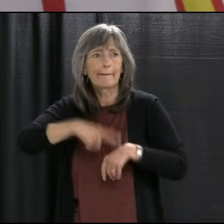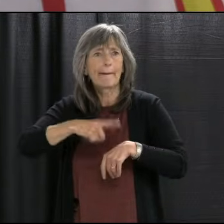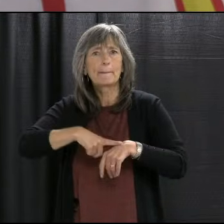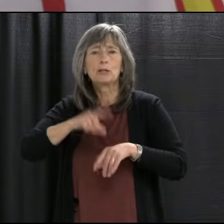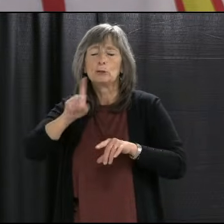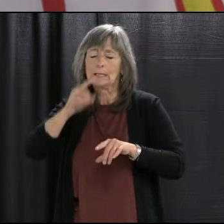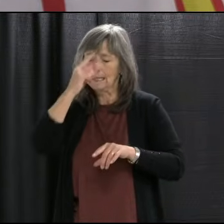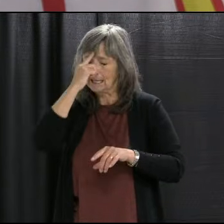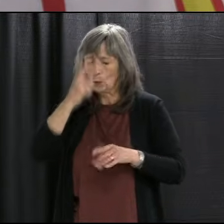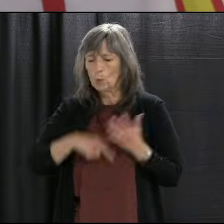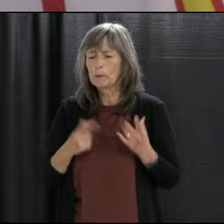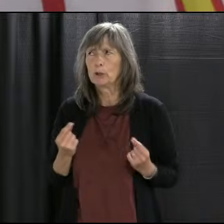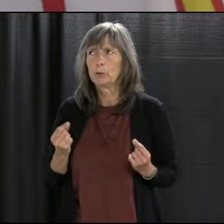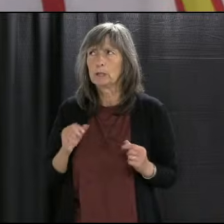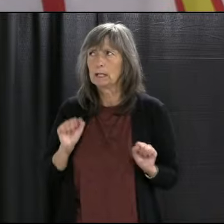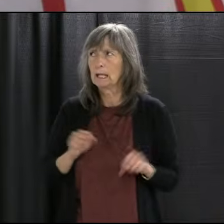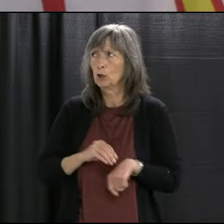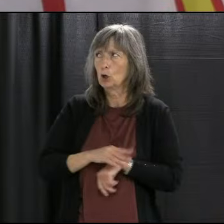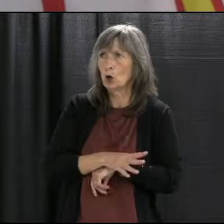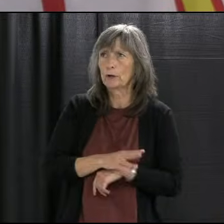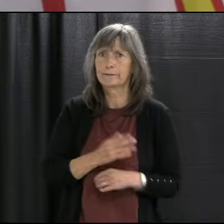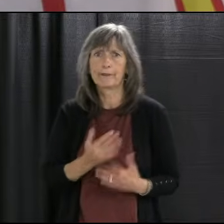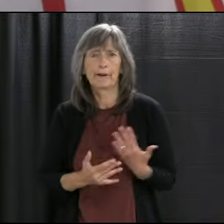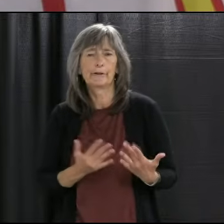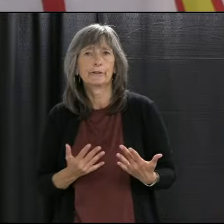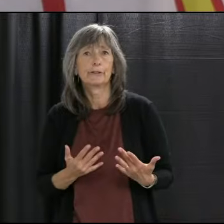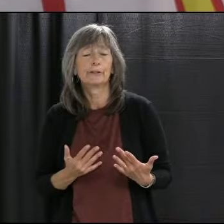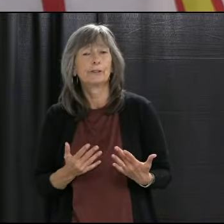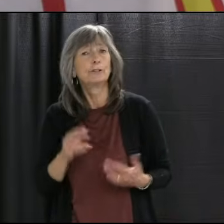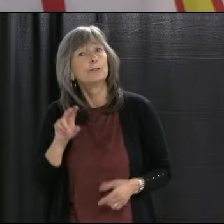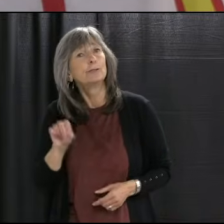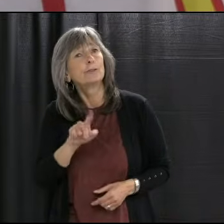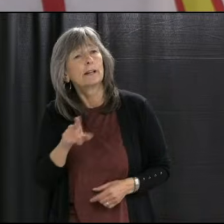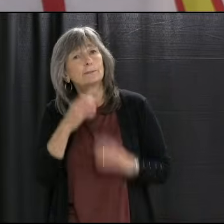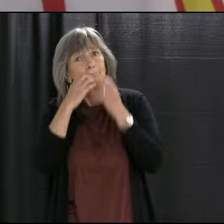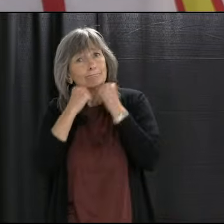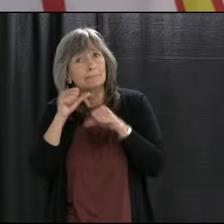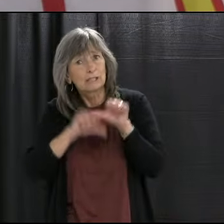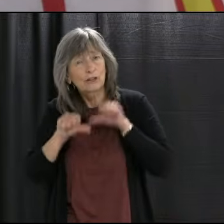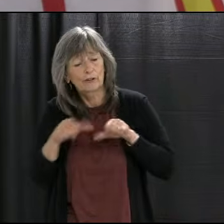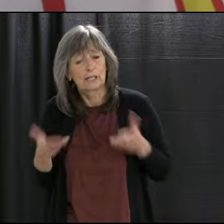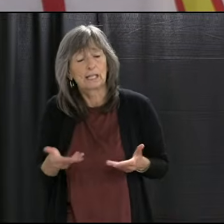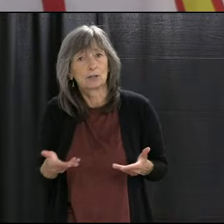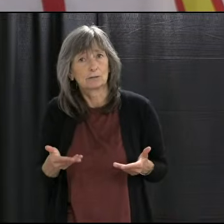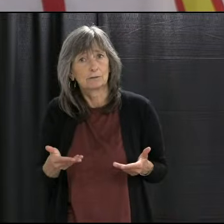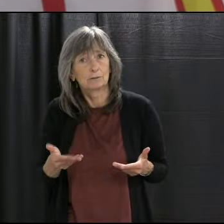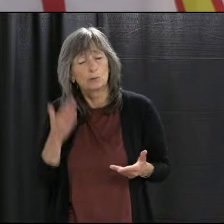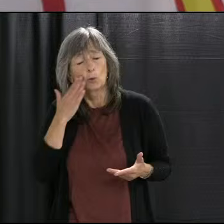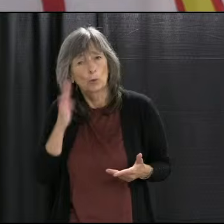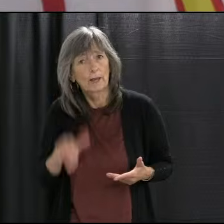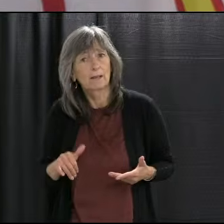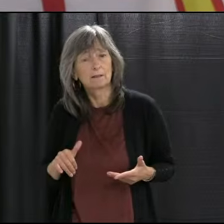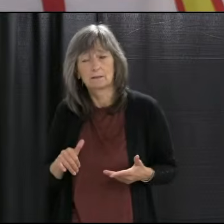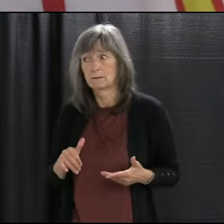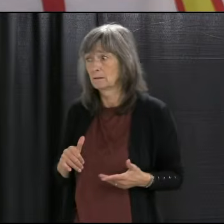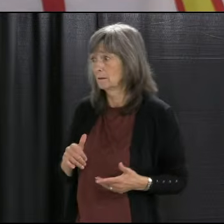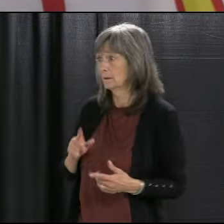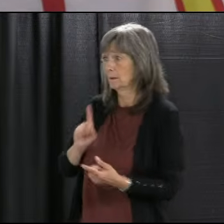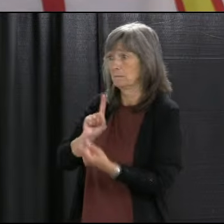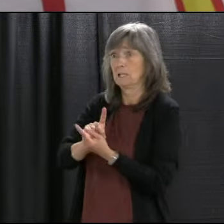season. Newfoundlanders and Labradorians care about each other, I can tell you that for sure, and everybody knows that. And you don't have to go very far to talk to these